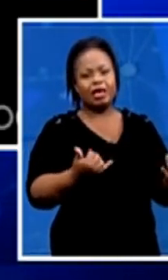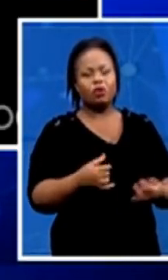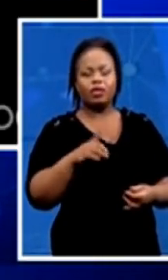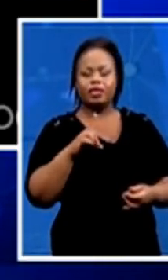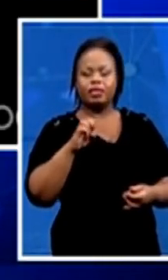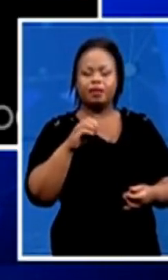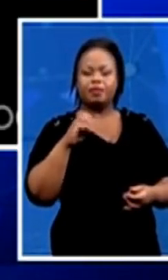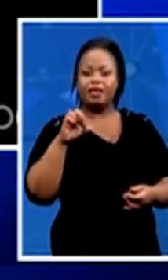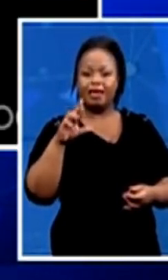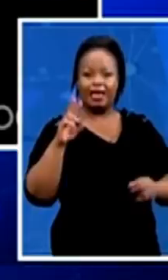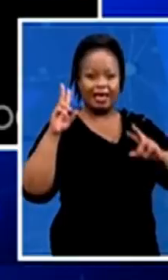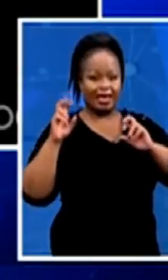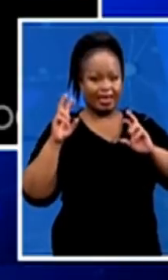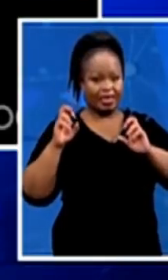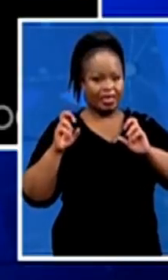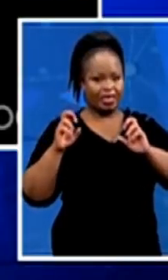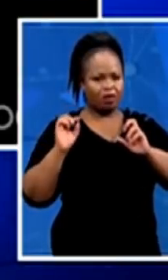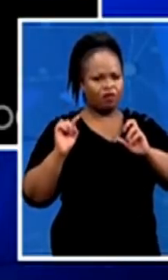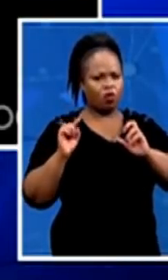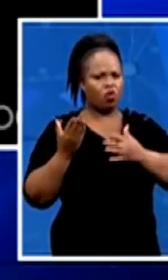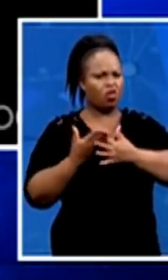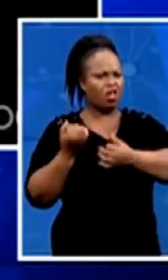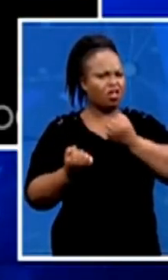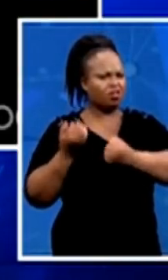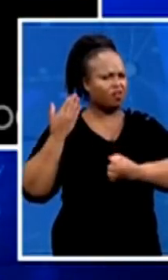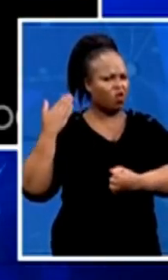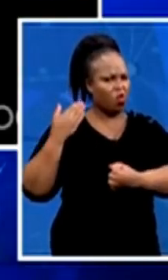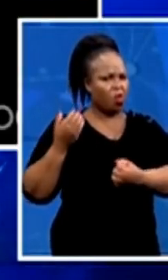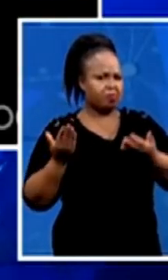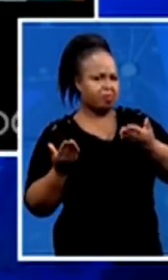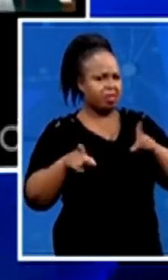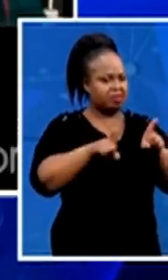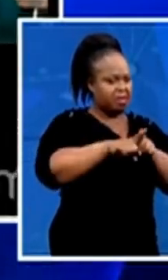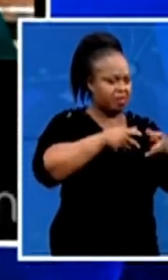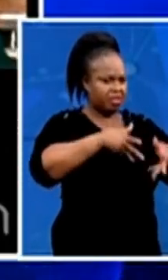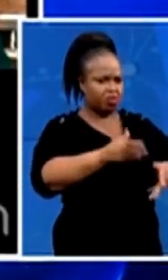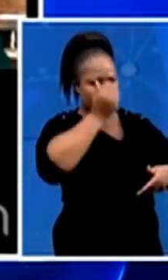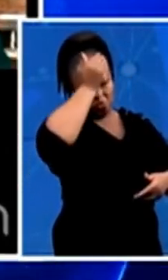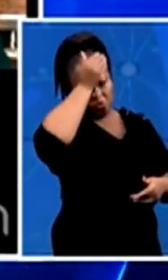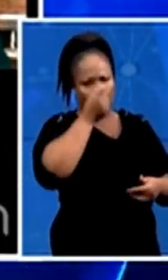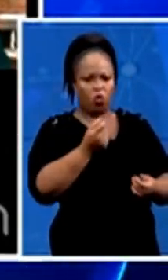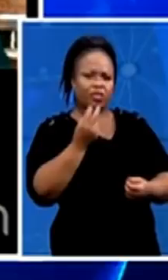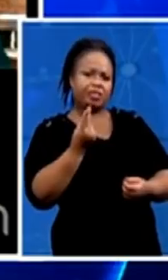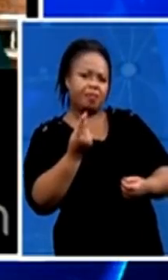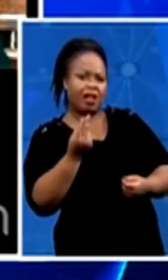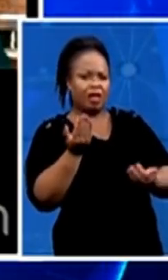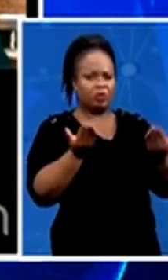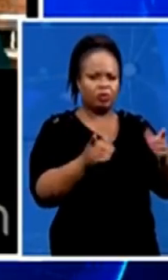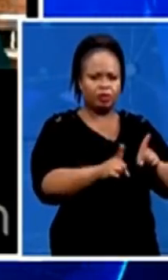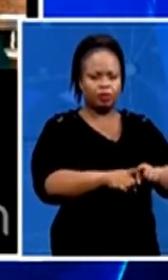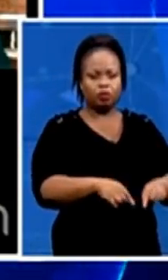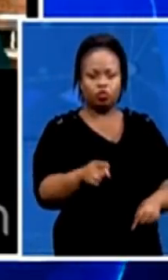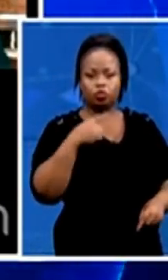either basically the same as this one or similar to this one, to say that Mr. Zuma or former President